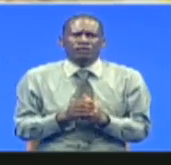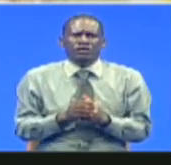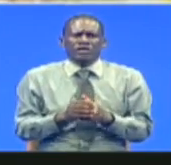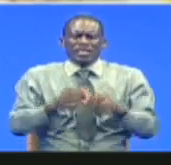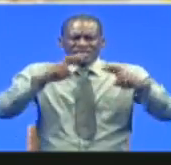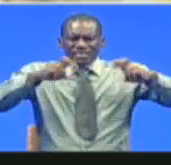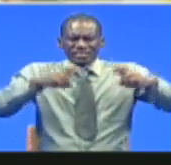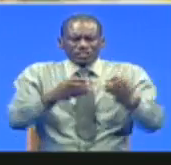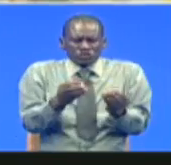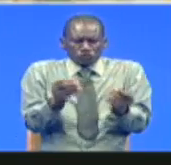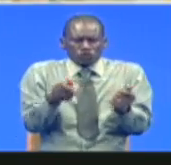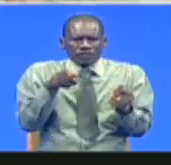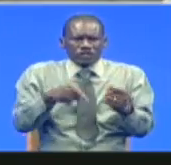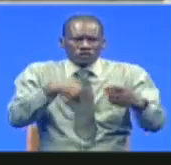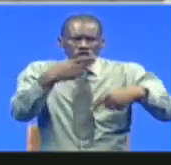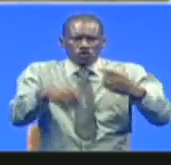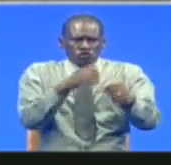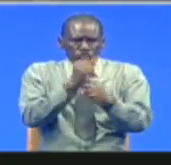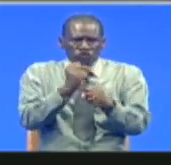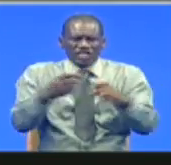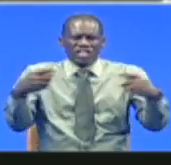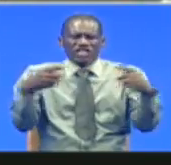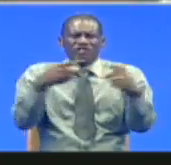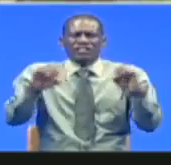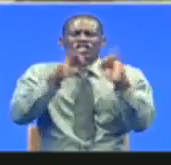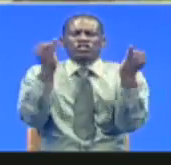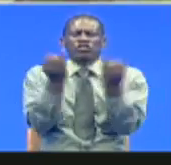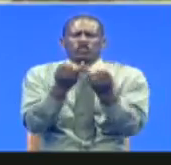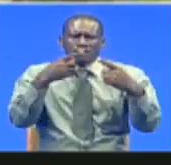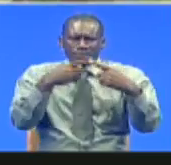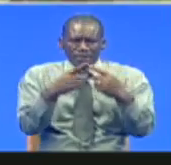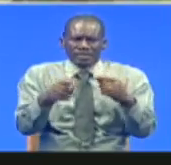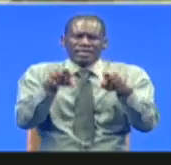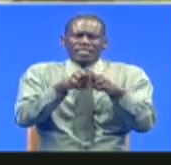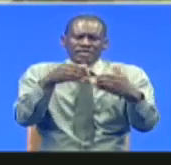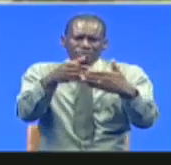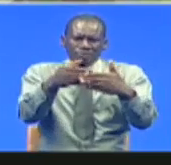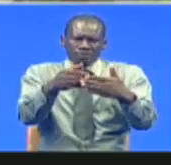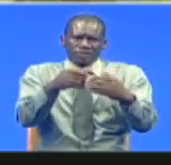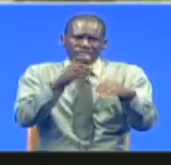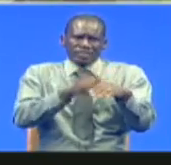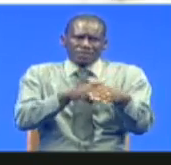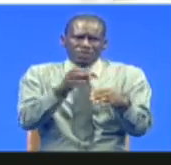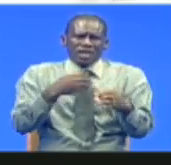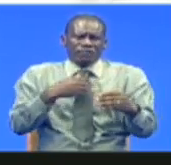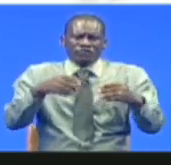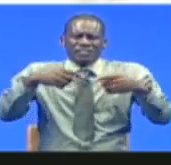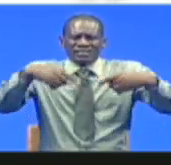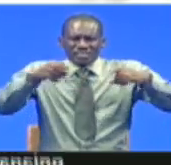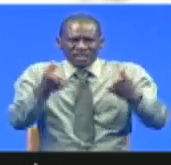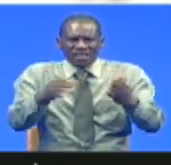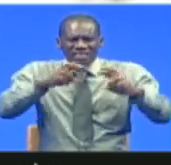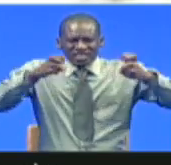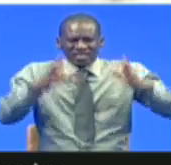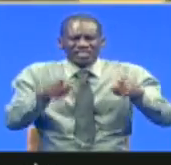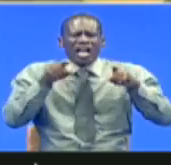Research on solutions continues to be carried out at various institutions. However, even when there are groundbreaking breakthroughs, the researchers are